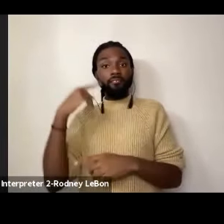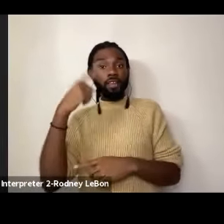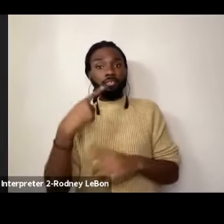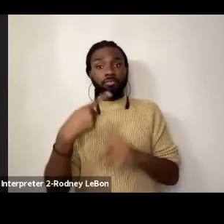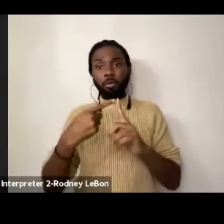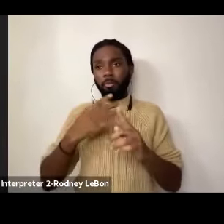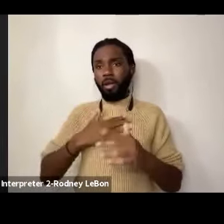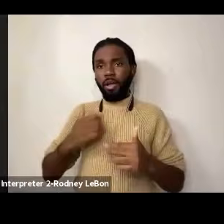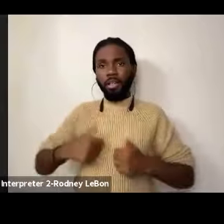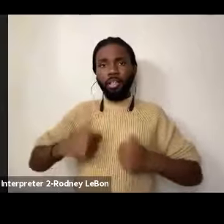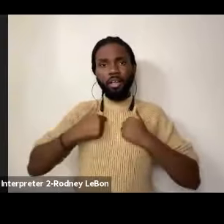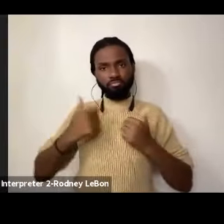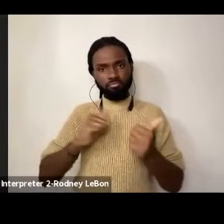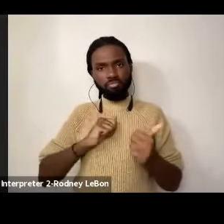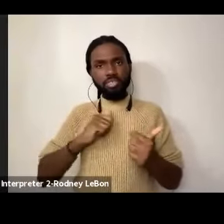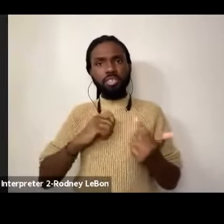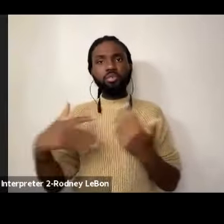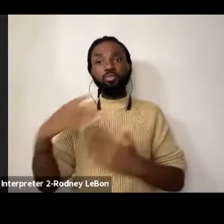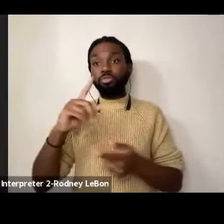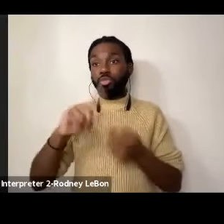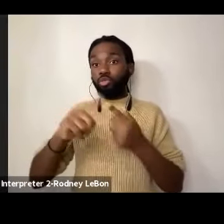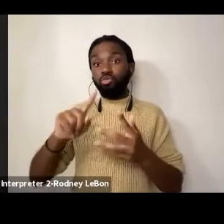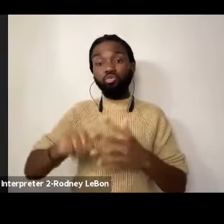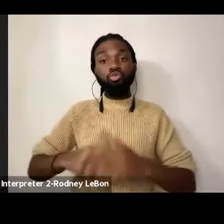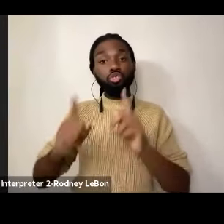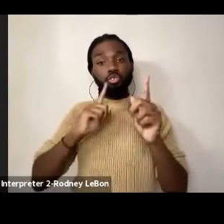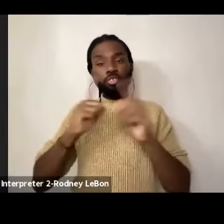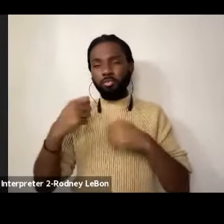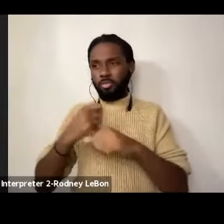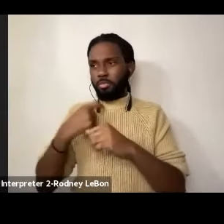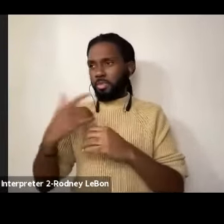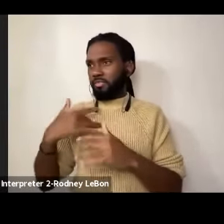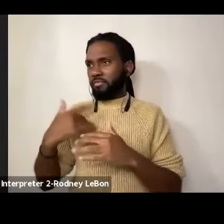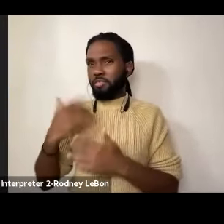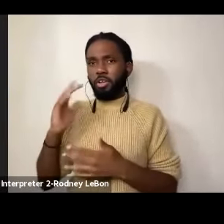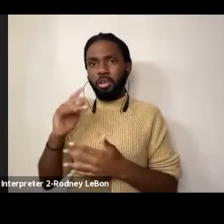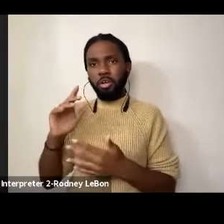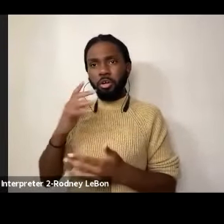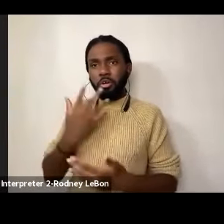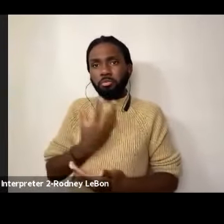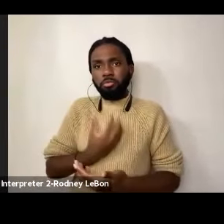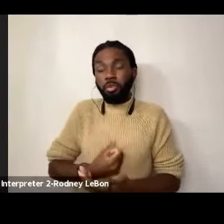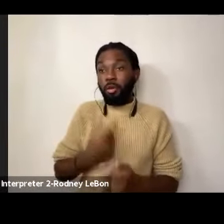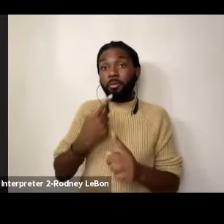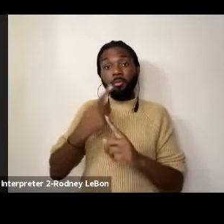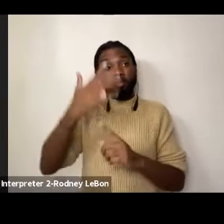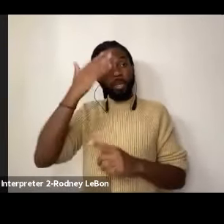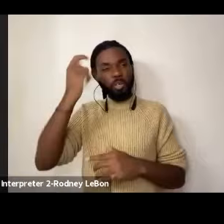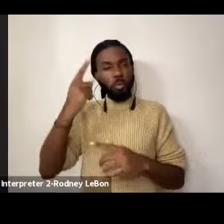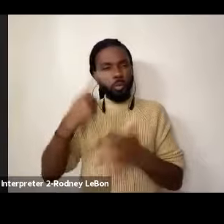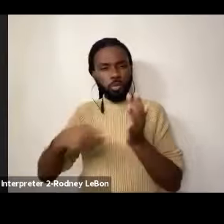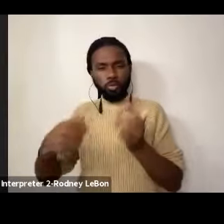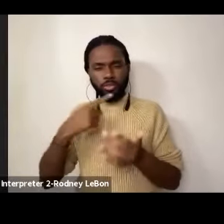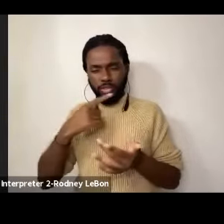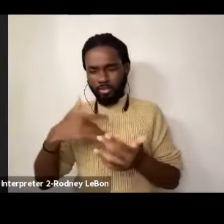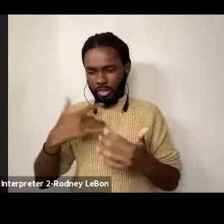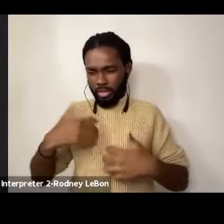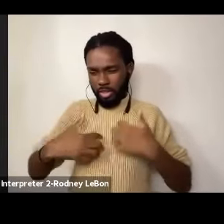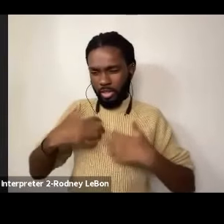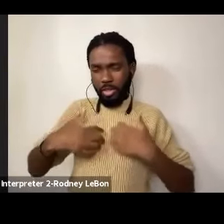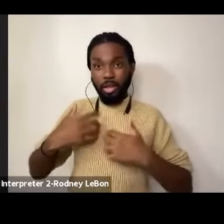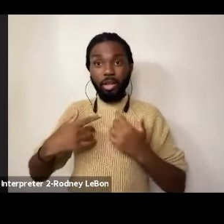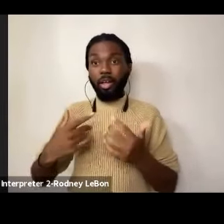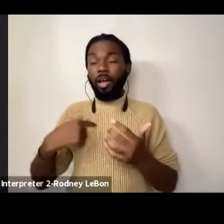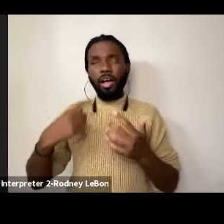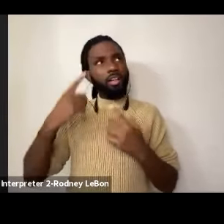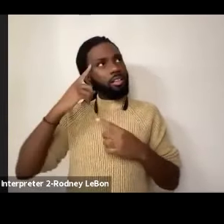social. Until you start a conversation that makes me slowly want to back away because what you're saying isn't sitting right with me. I'm catching levels on levels of your